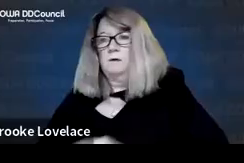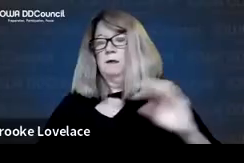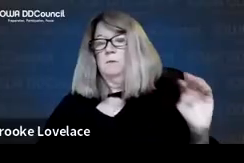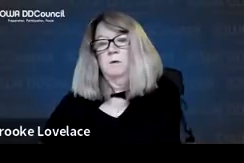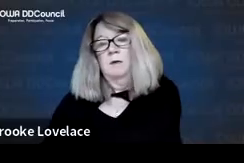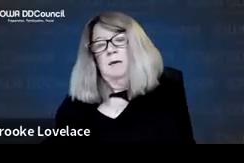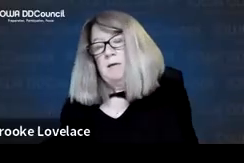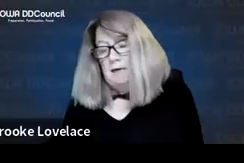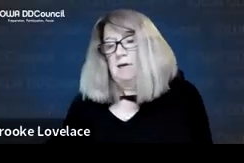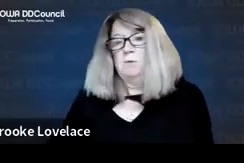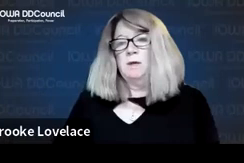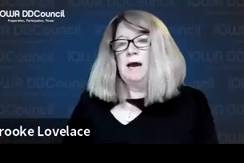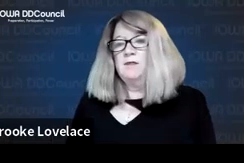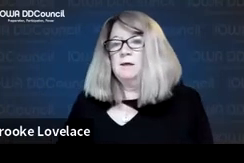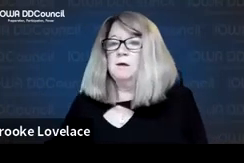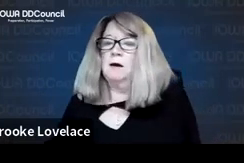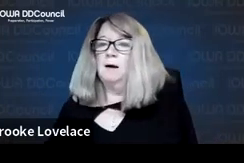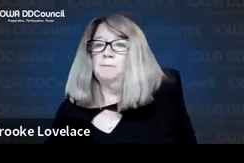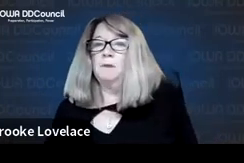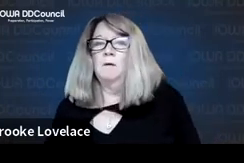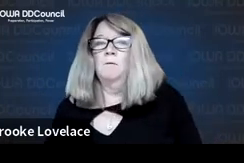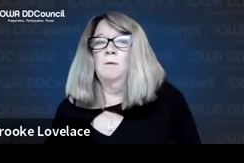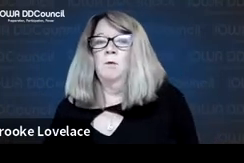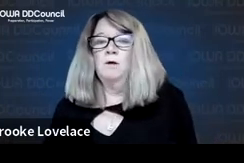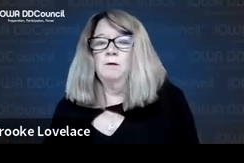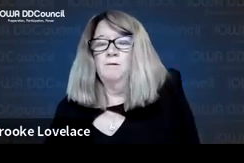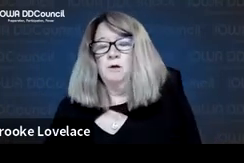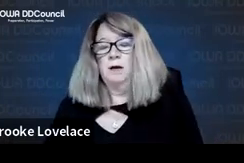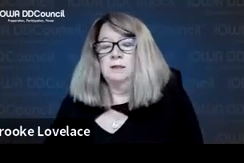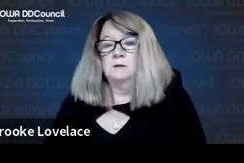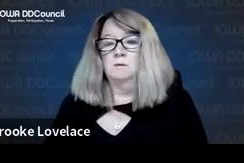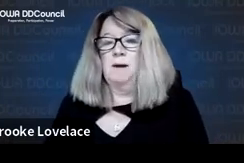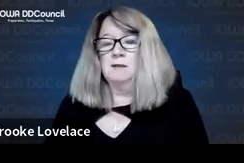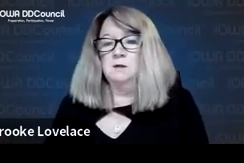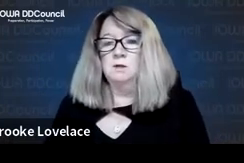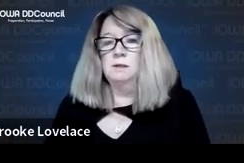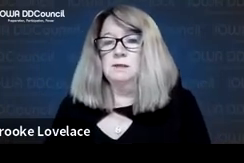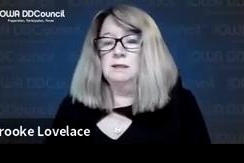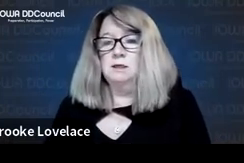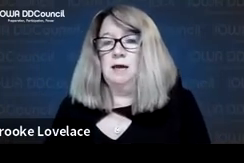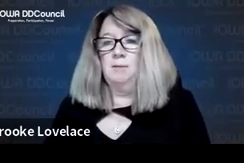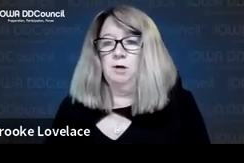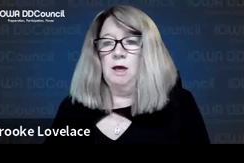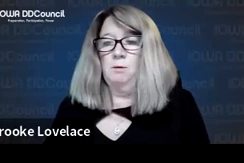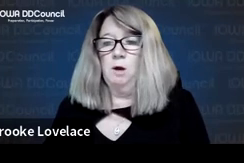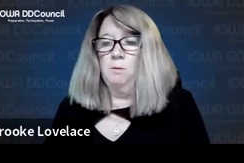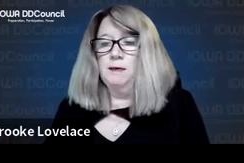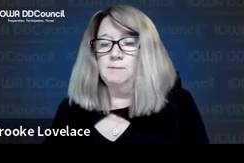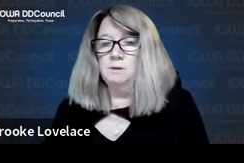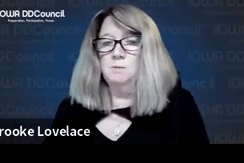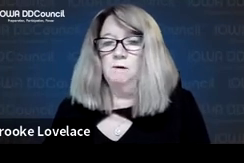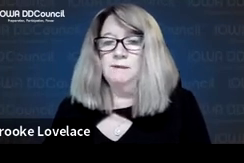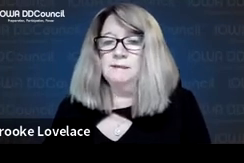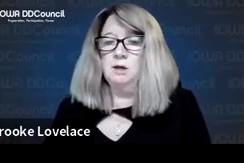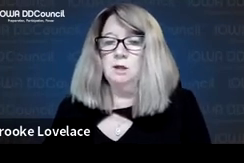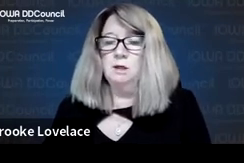I was trying to unmute. Yeah, I think we were wondering for you guys too, that we might start doing this at each Capital Chat where we open it up.